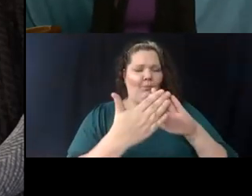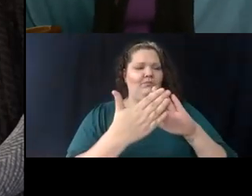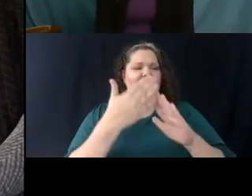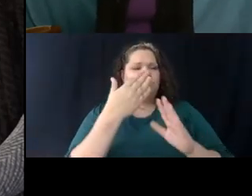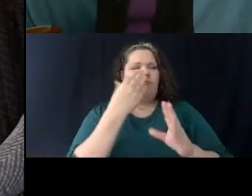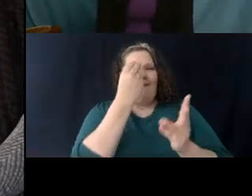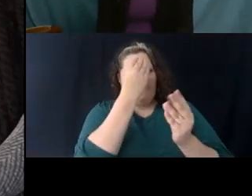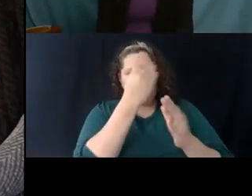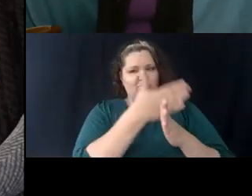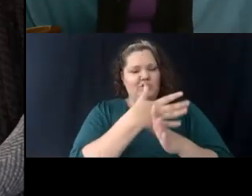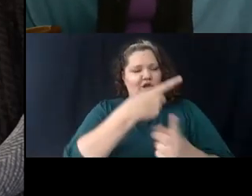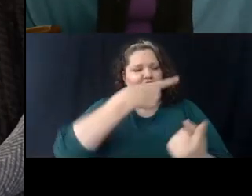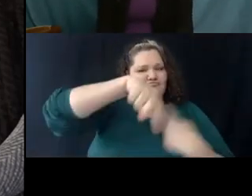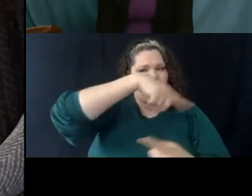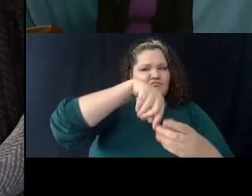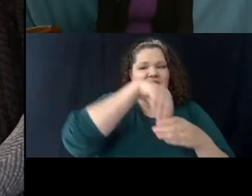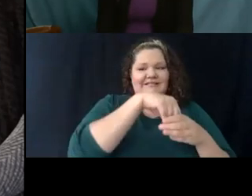an accessible website.